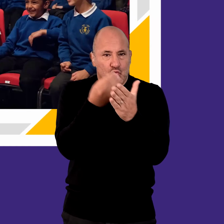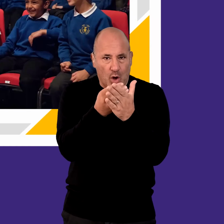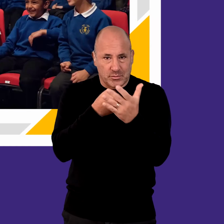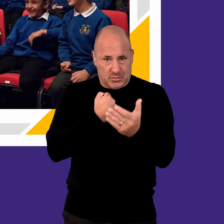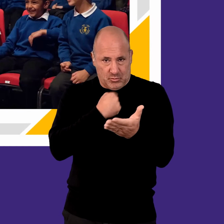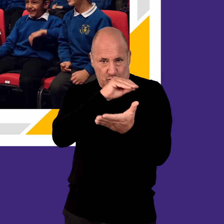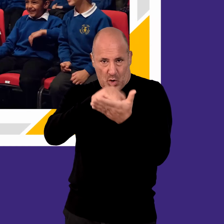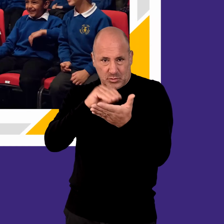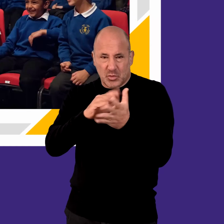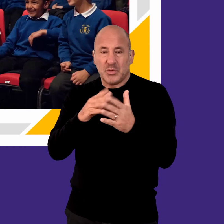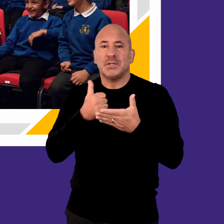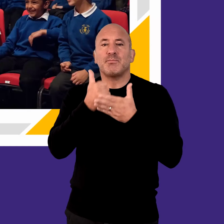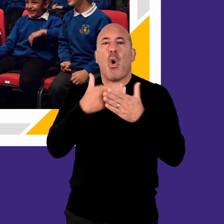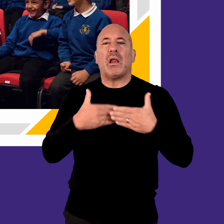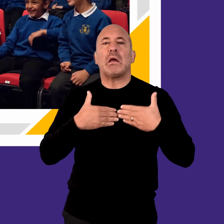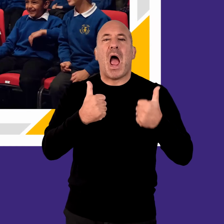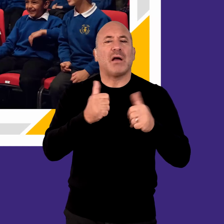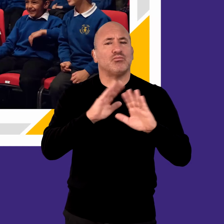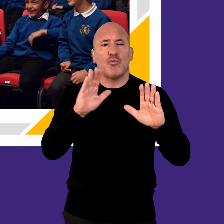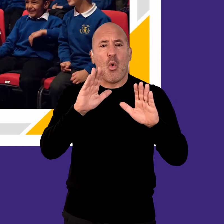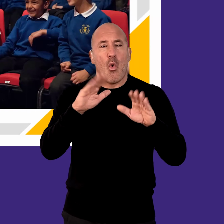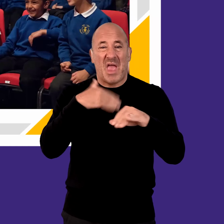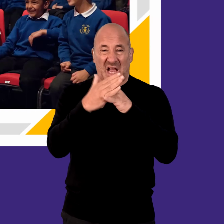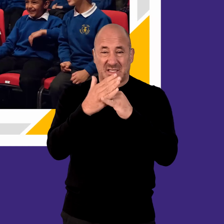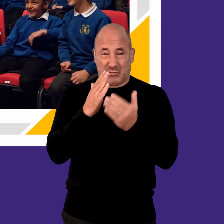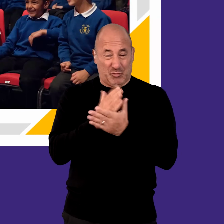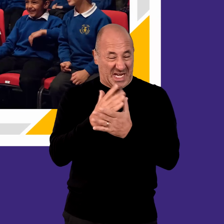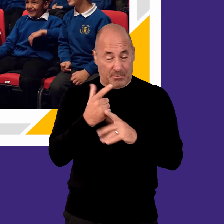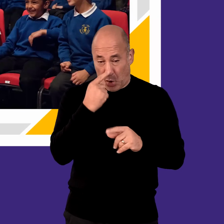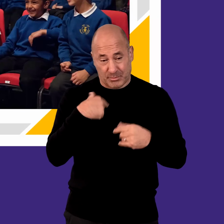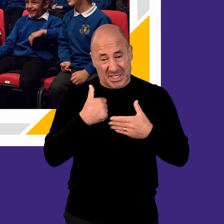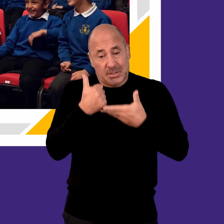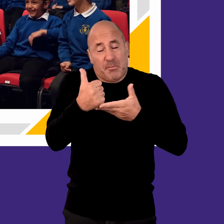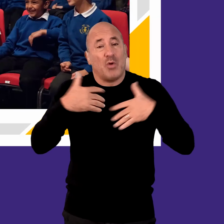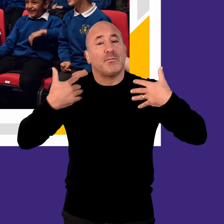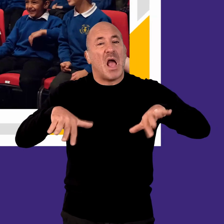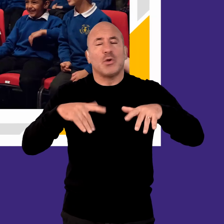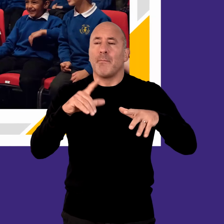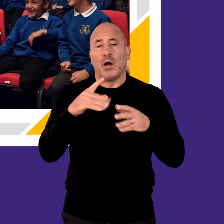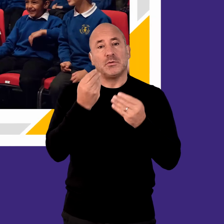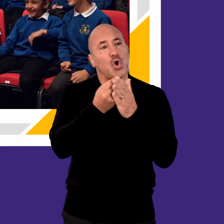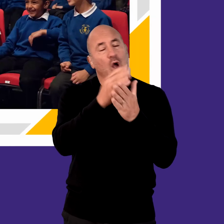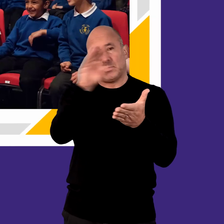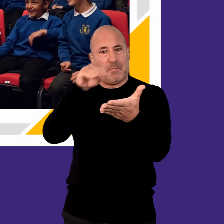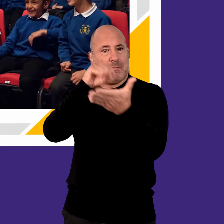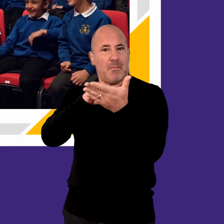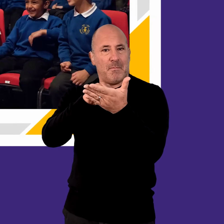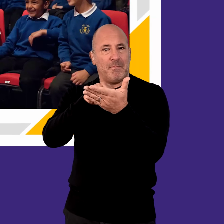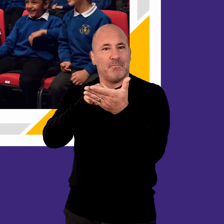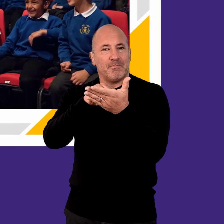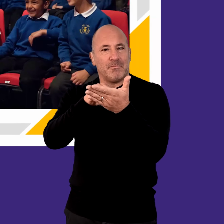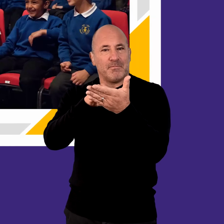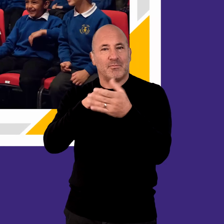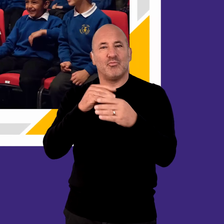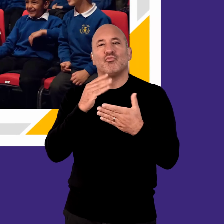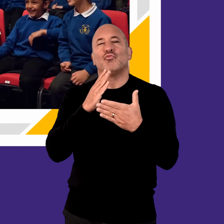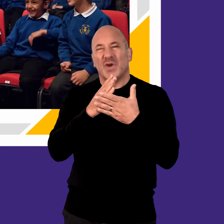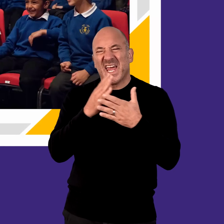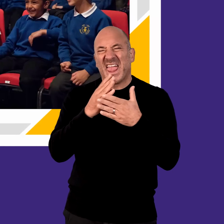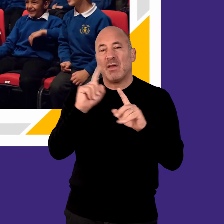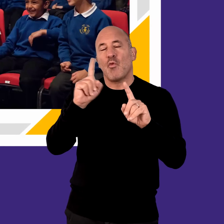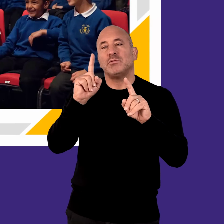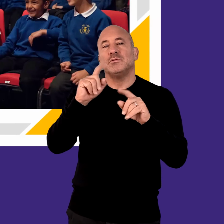cost in our costs in that, not just show them a supporting kind, even though in the end, that may well be what we contribute. So I think